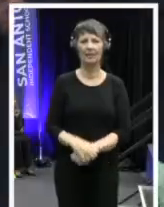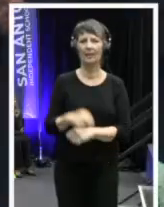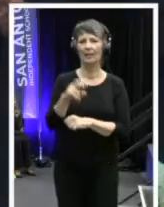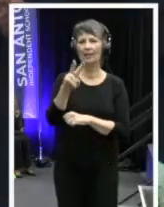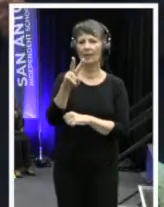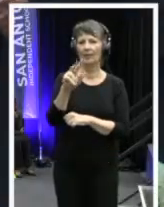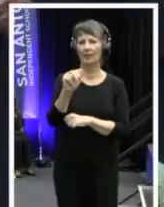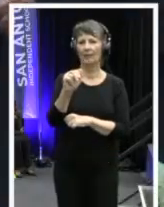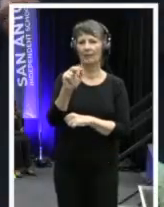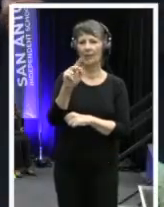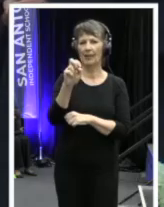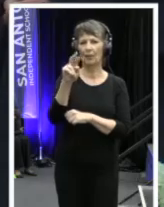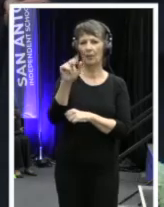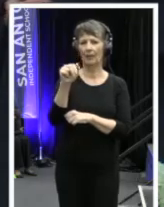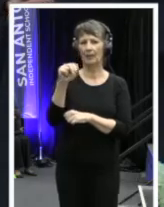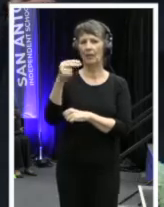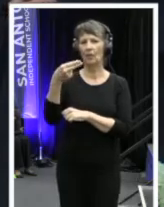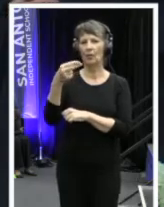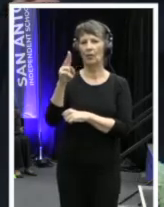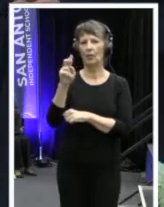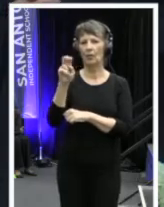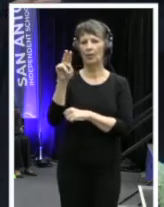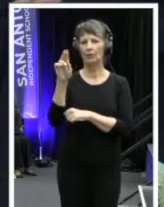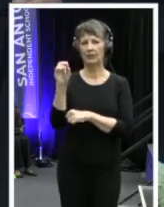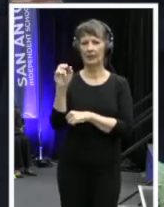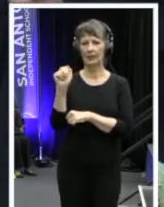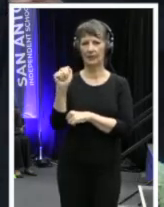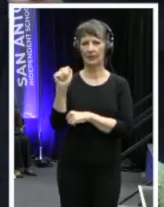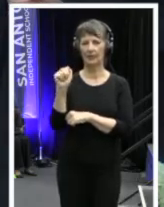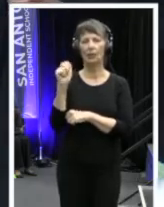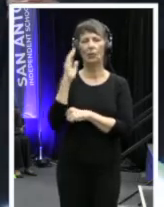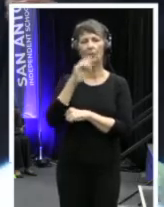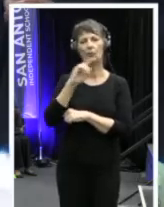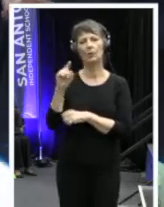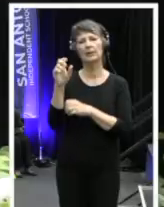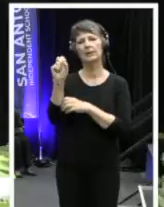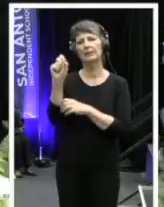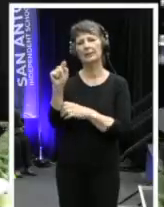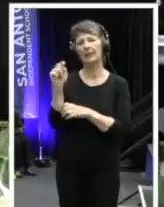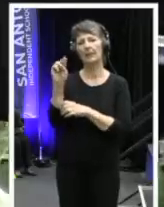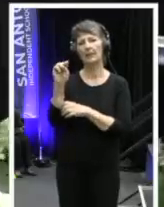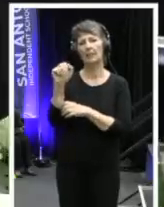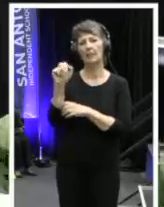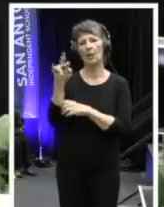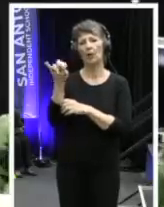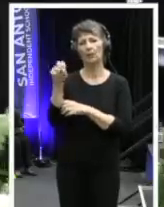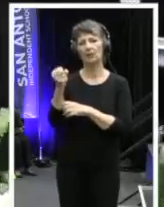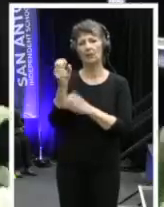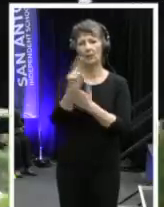Valerie Emily Puerta will be attending St. Mary's University.